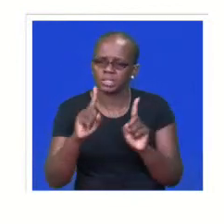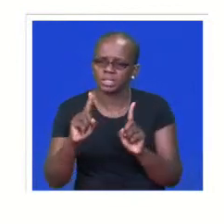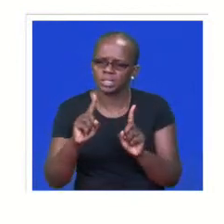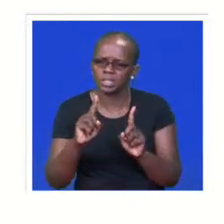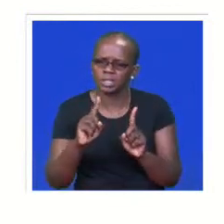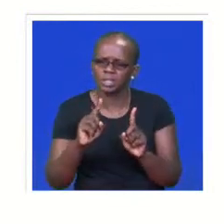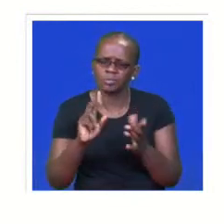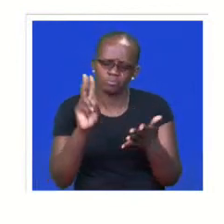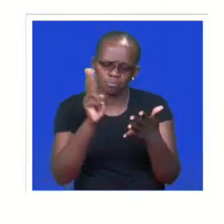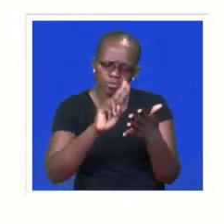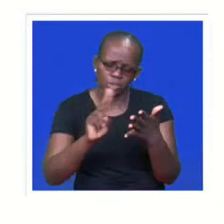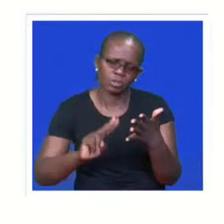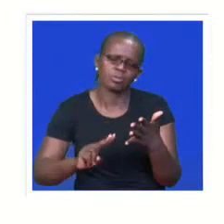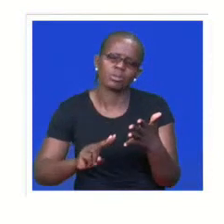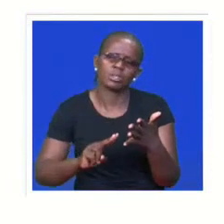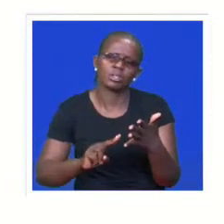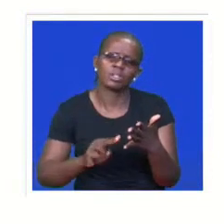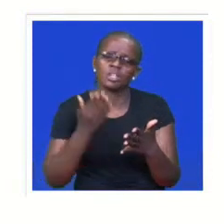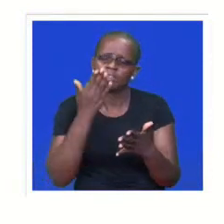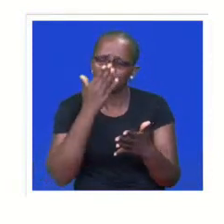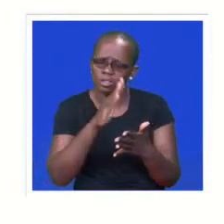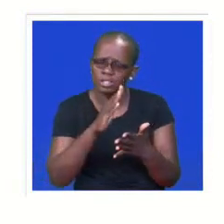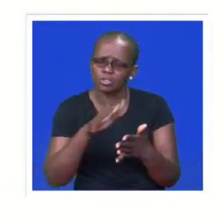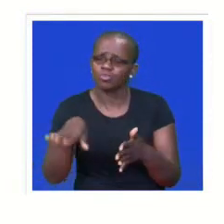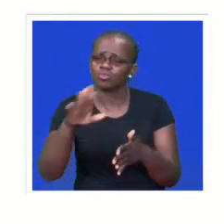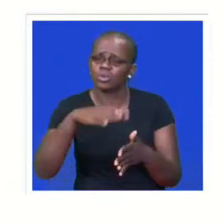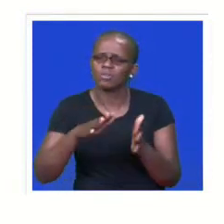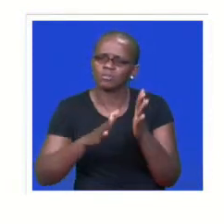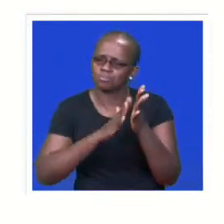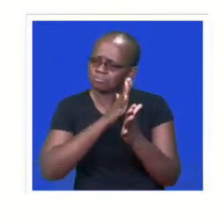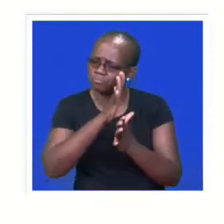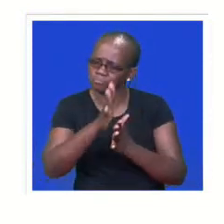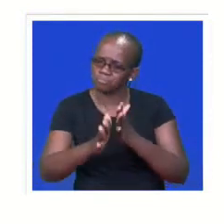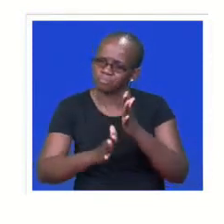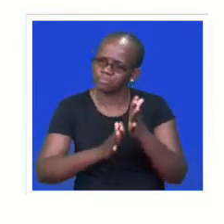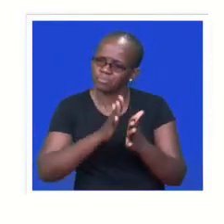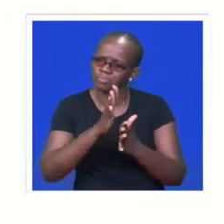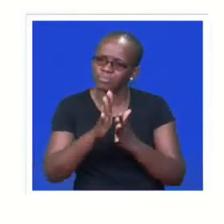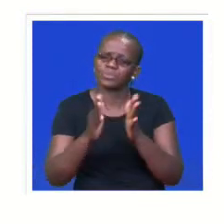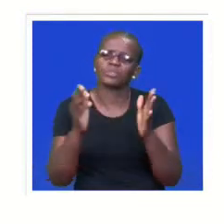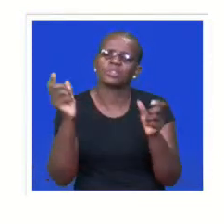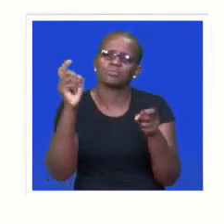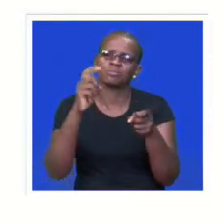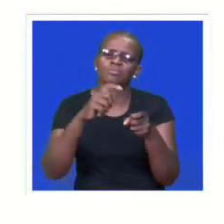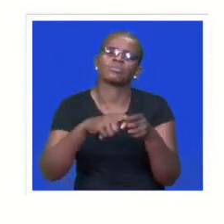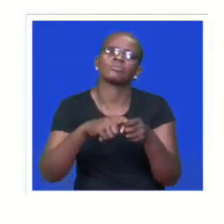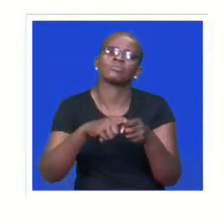you, dear learner, to join me there. So the first word is friend,